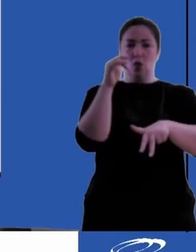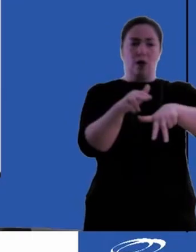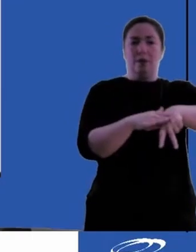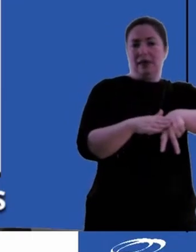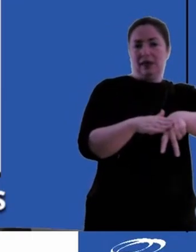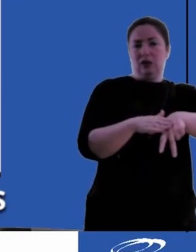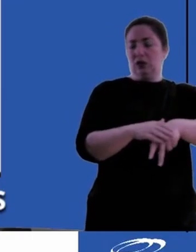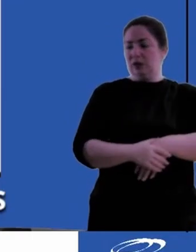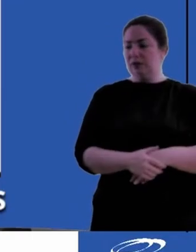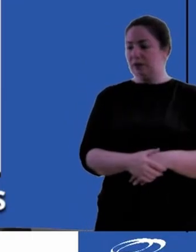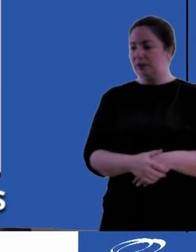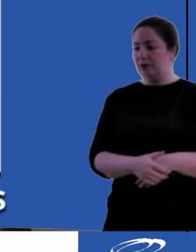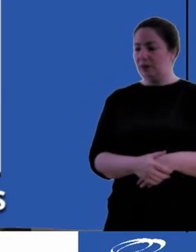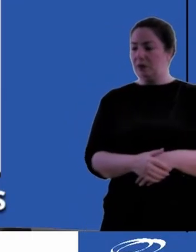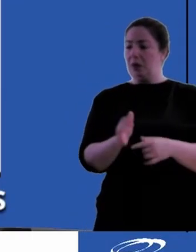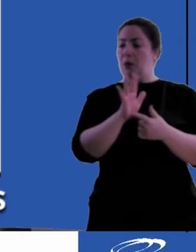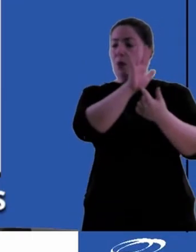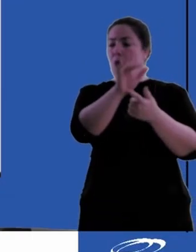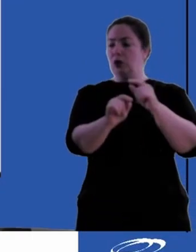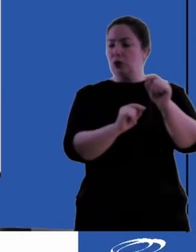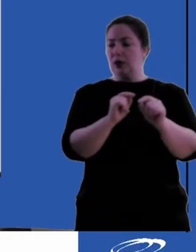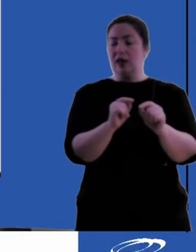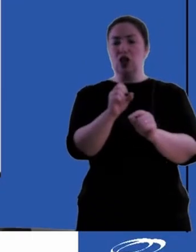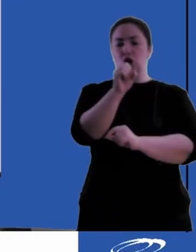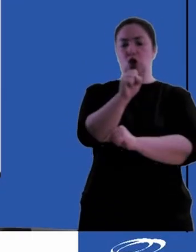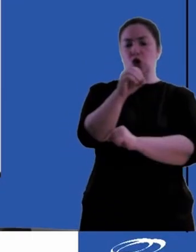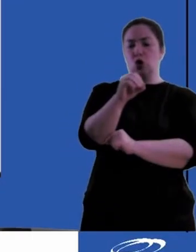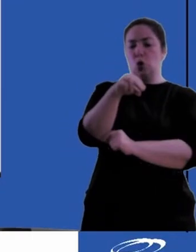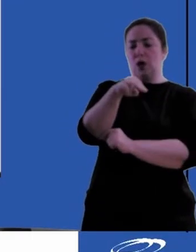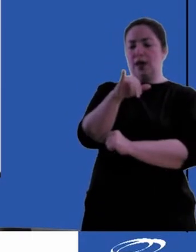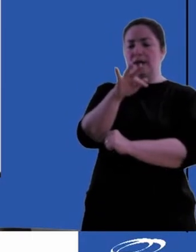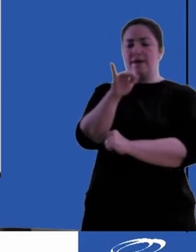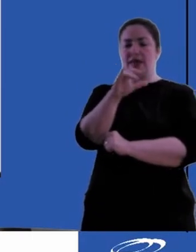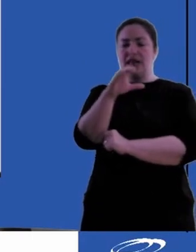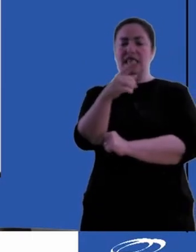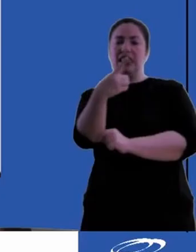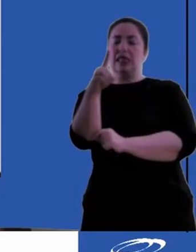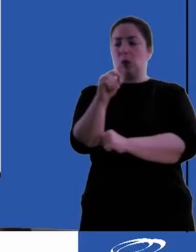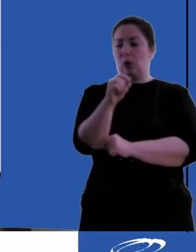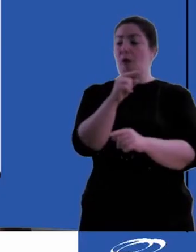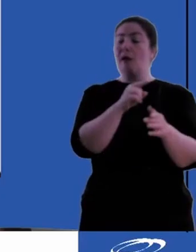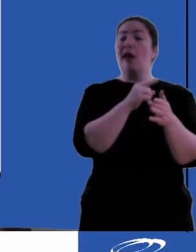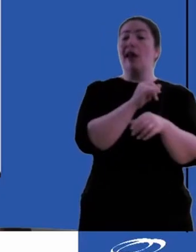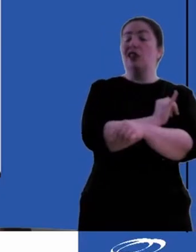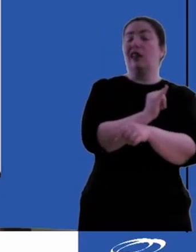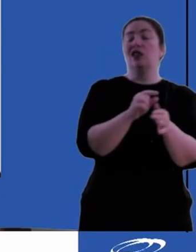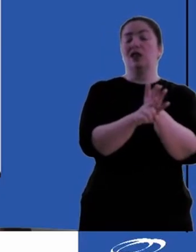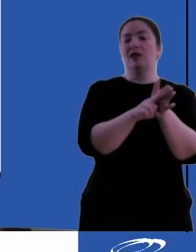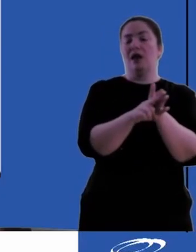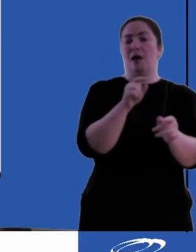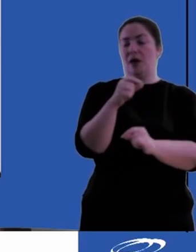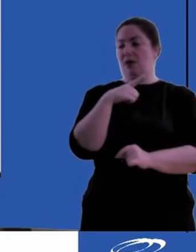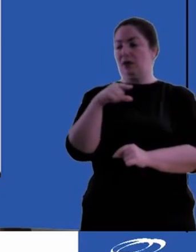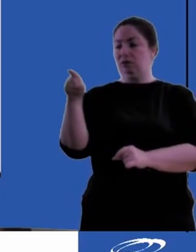showed that sonication of those implants was more sensitive than sampling periprosthetic tissue for culture for diagnosis of periprosthetic